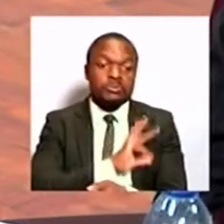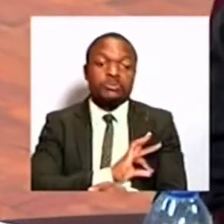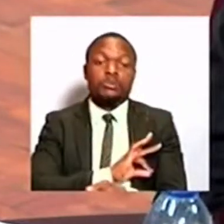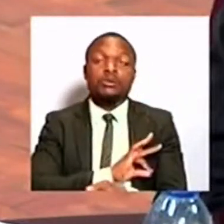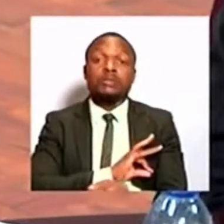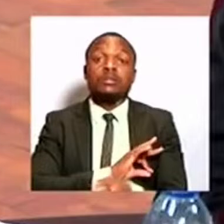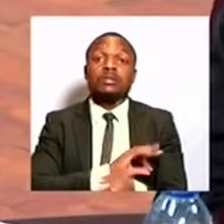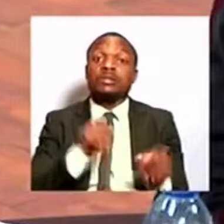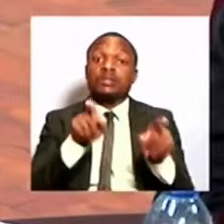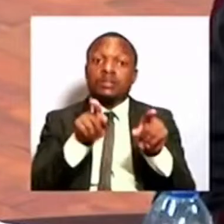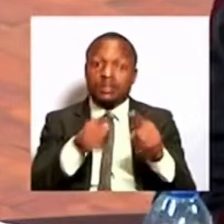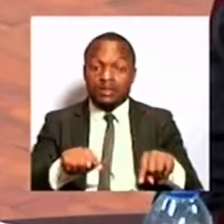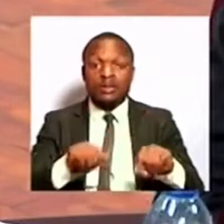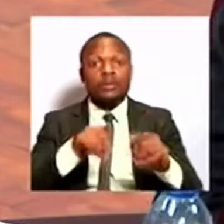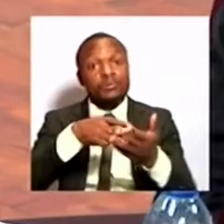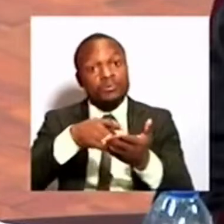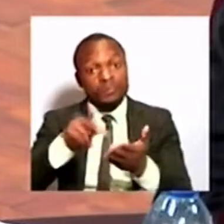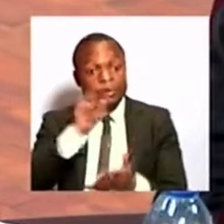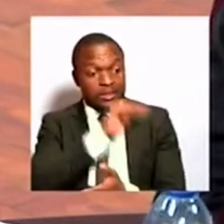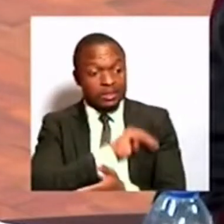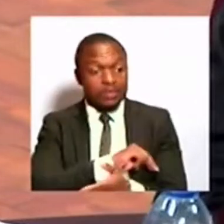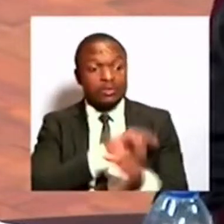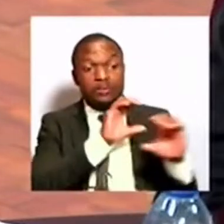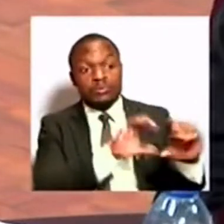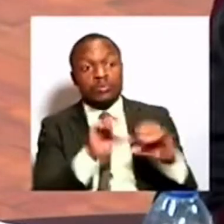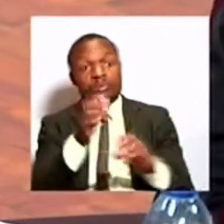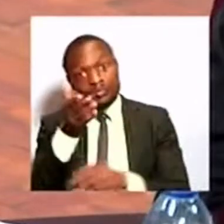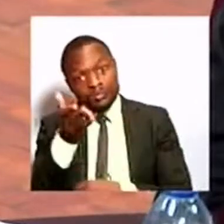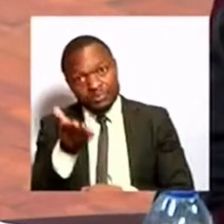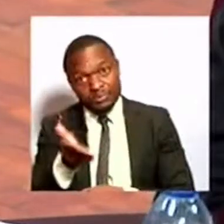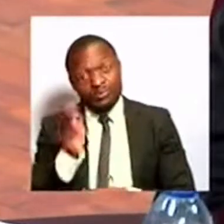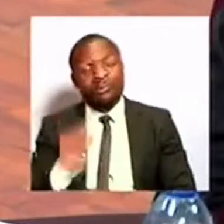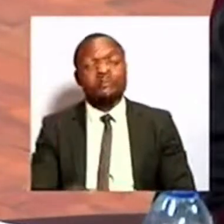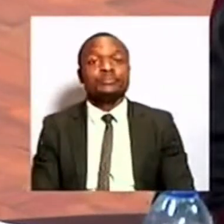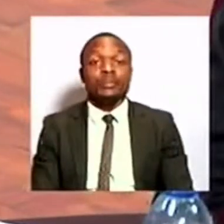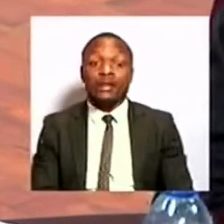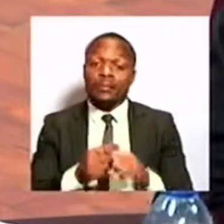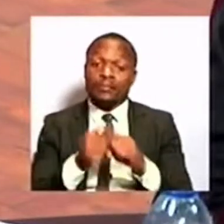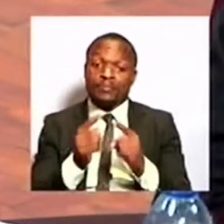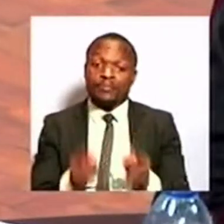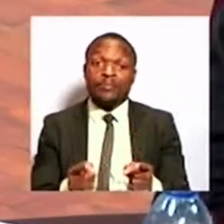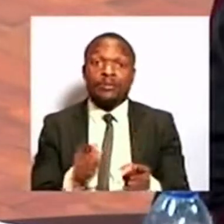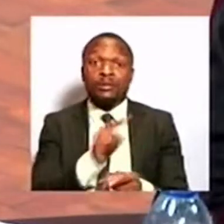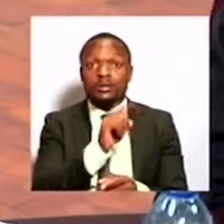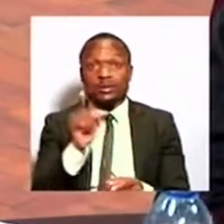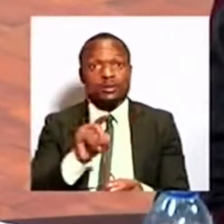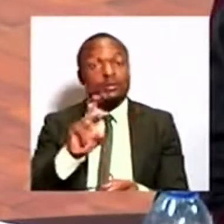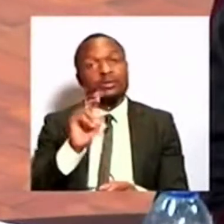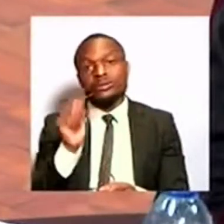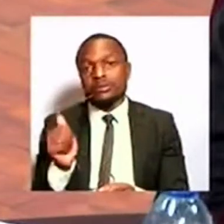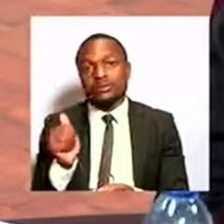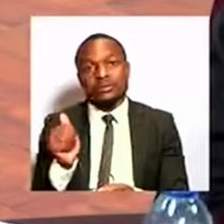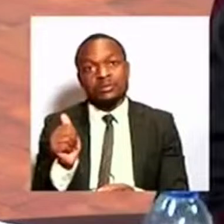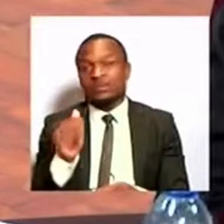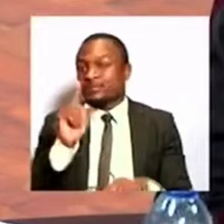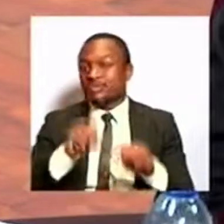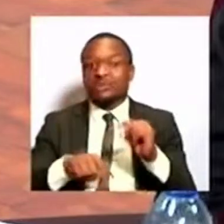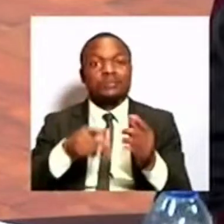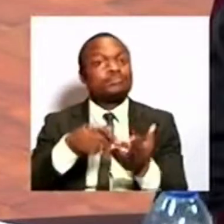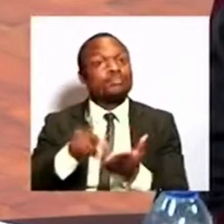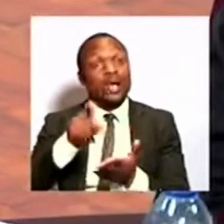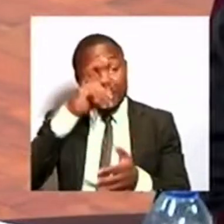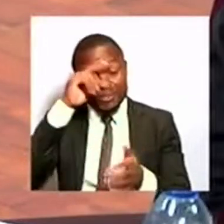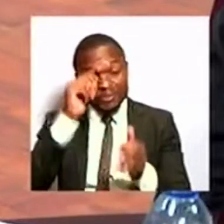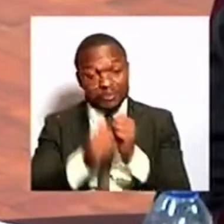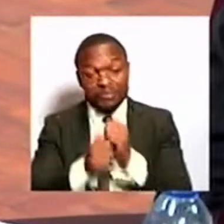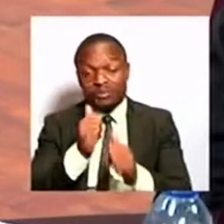the NAPSA. So we are doing that. But in terms of ZRA, we are really unable to pay because of